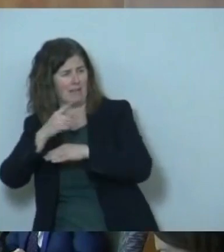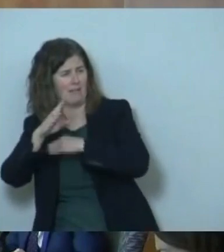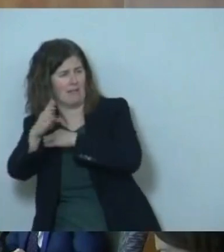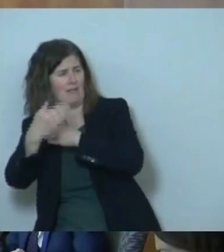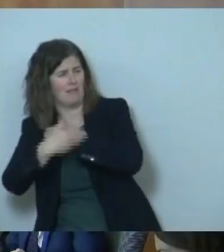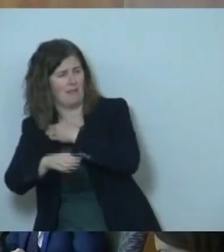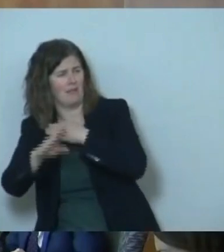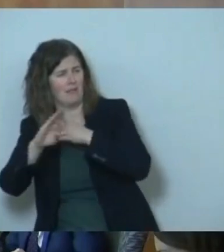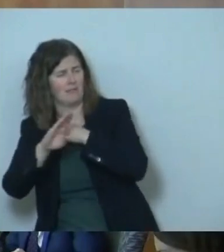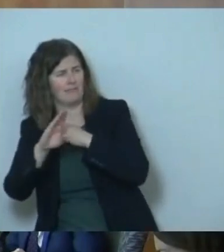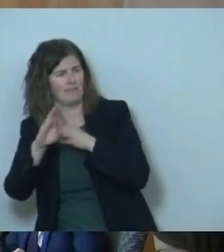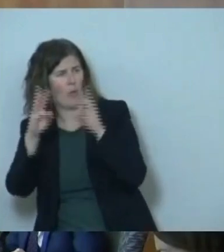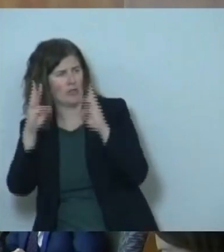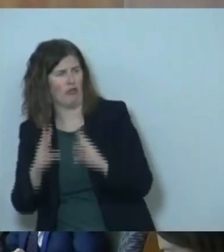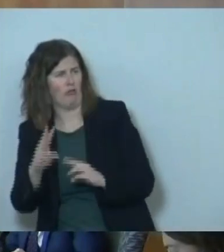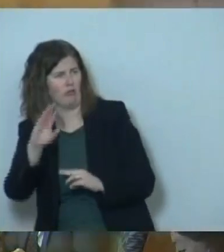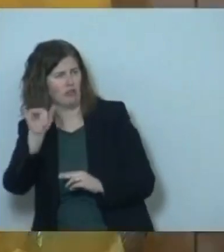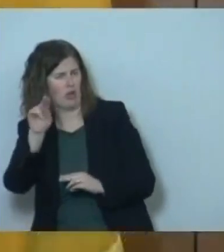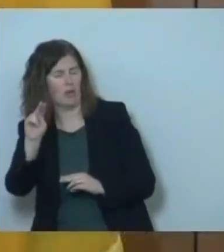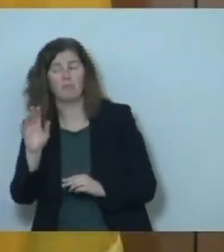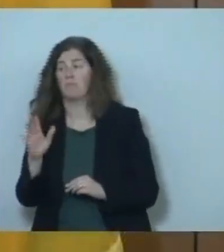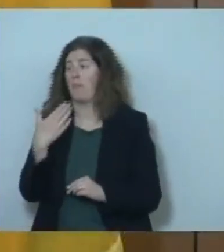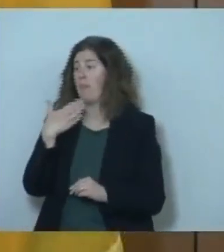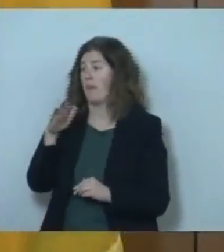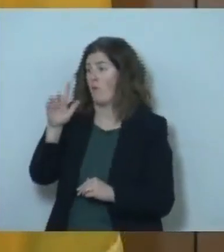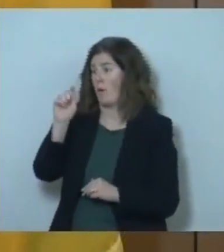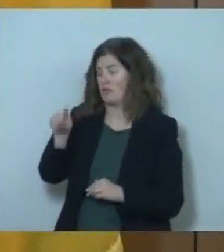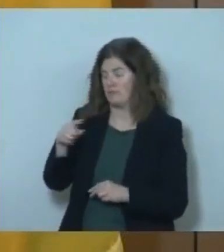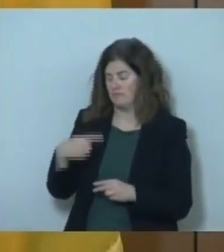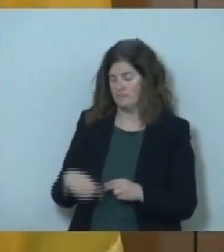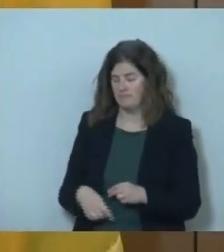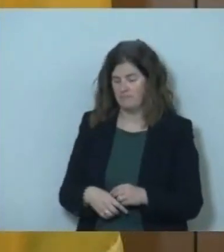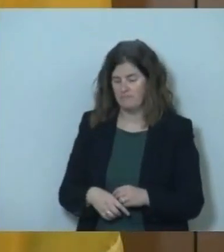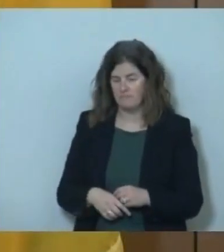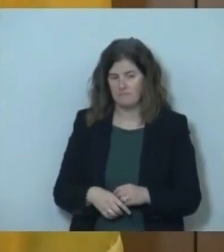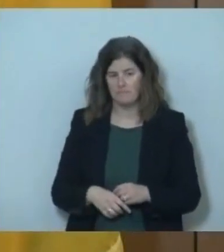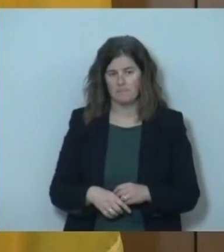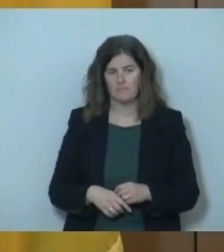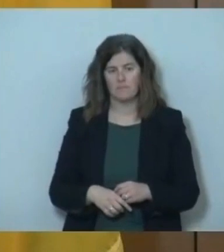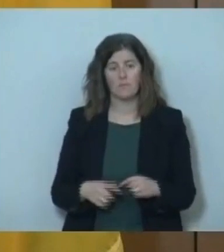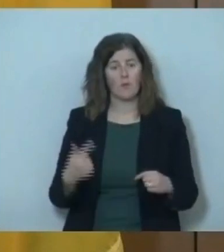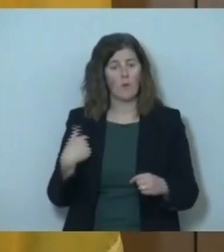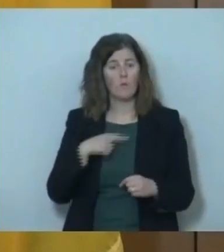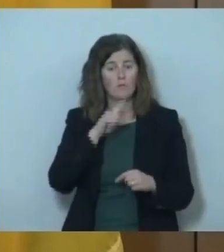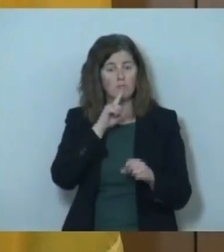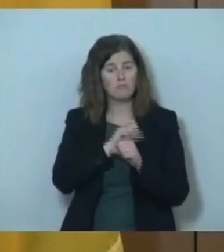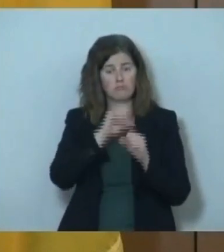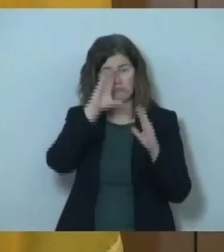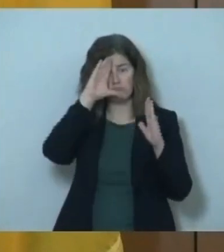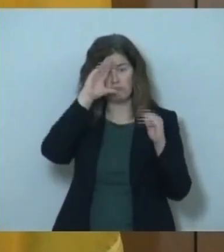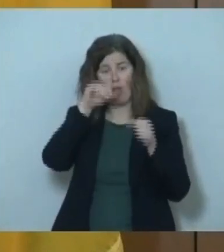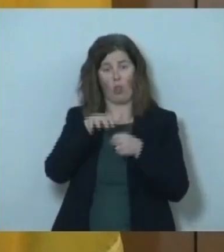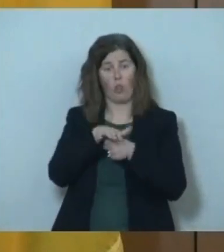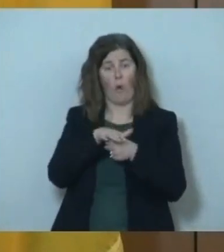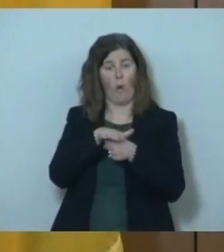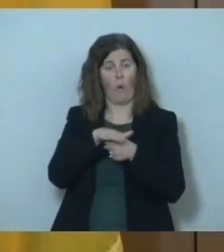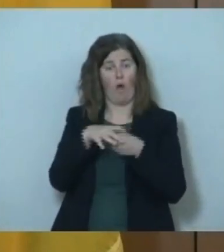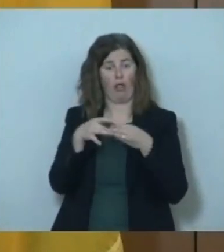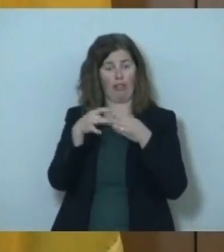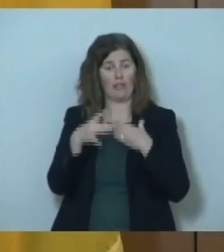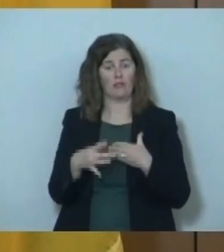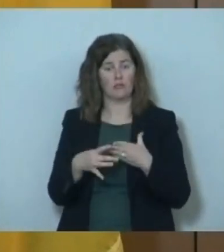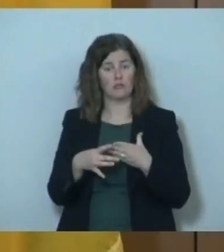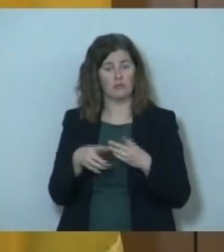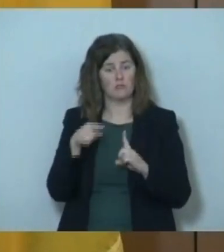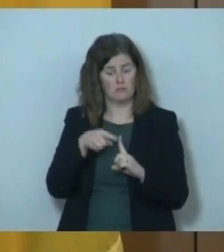you. I appreciate your questions. All right. We do expect local elected leaders to participate